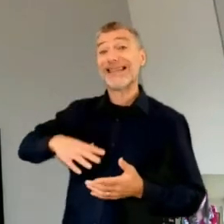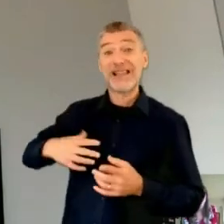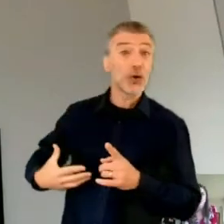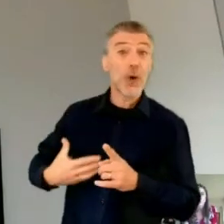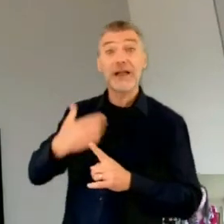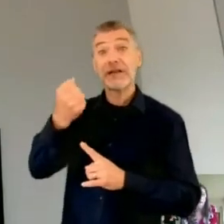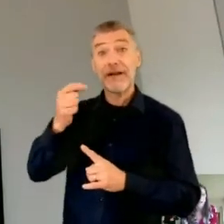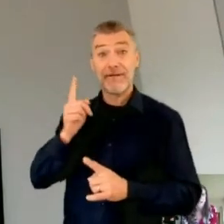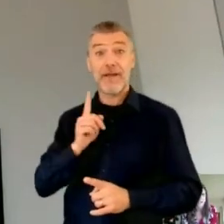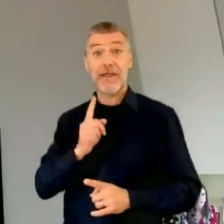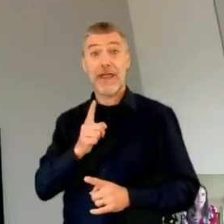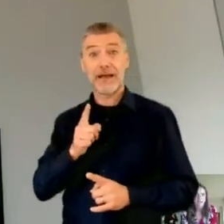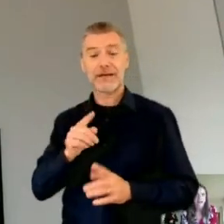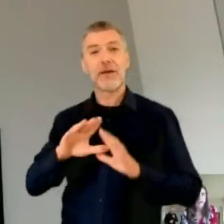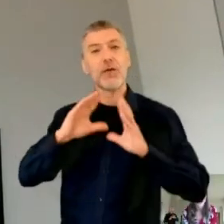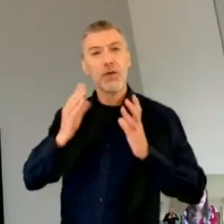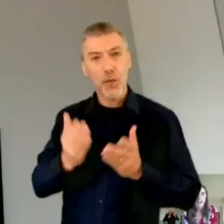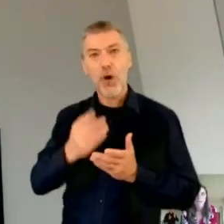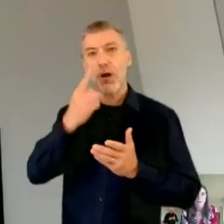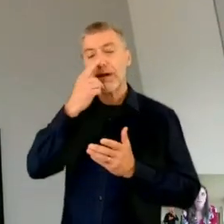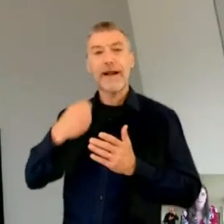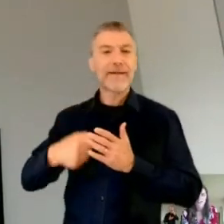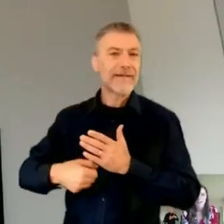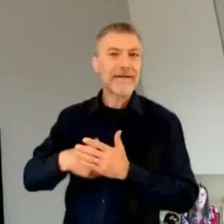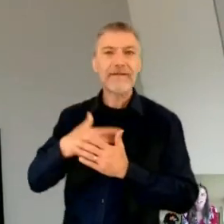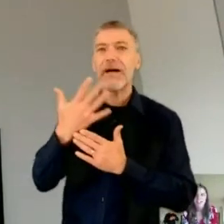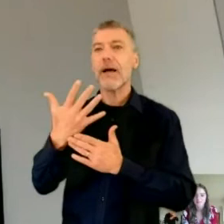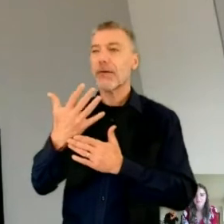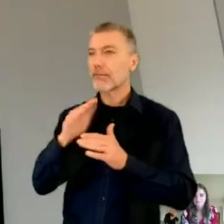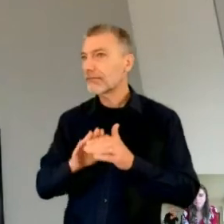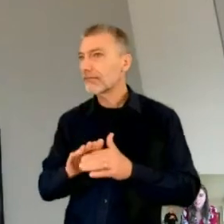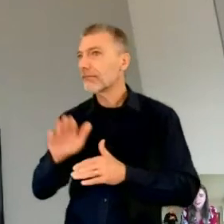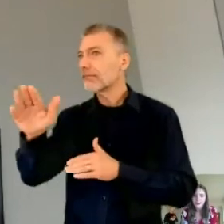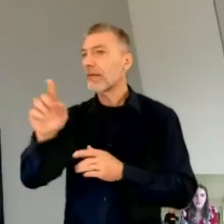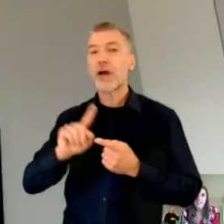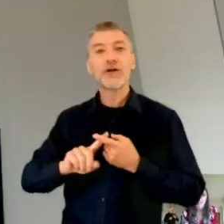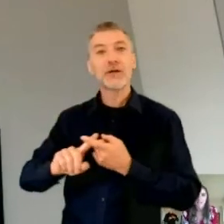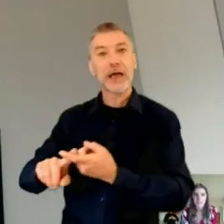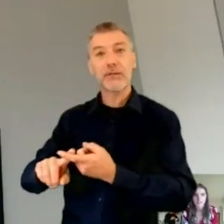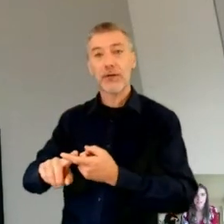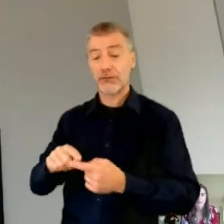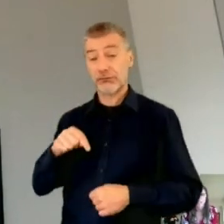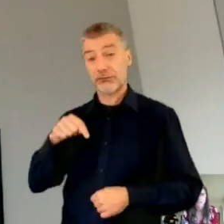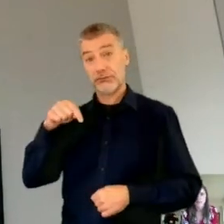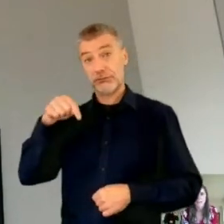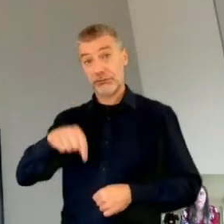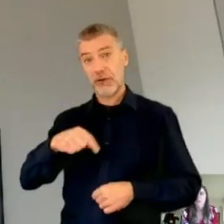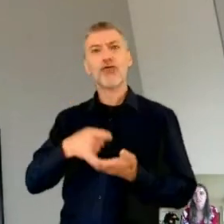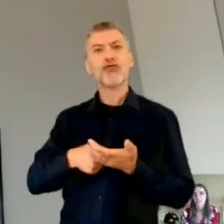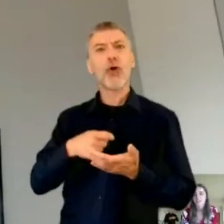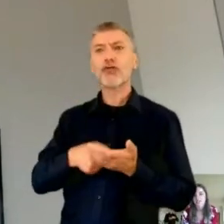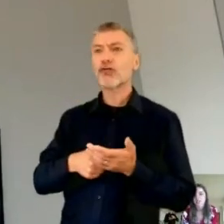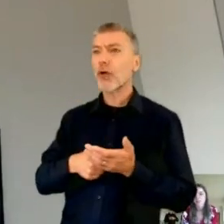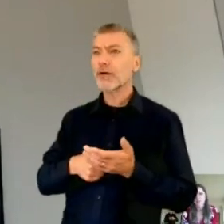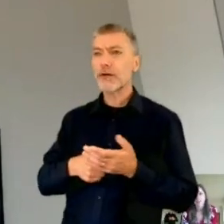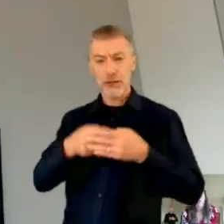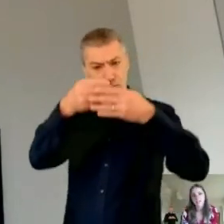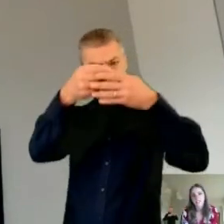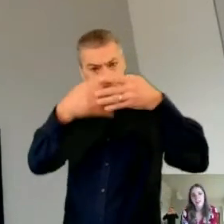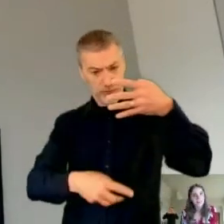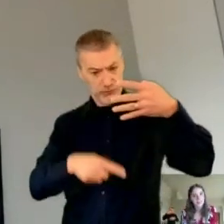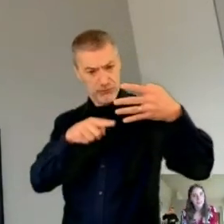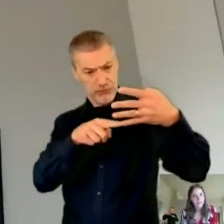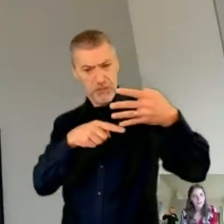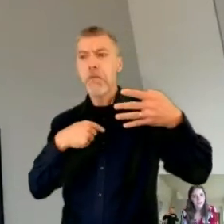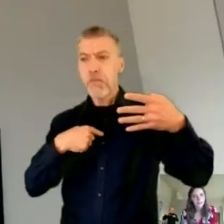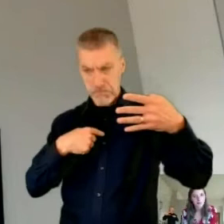world can develop in a sustainable way. And Rolls-Royce is aligning itself to these goals and making sure that all of the